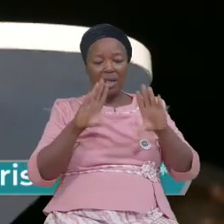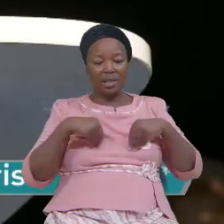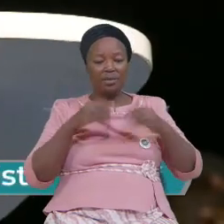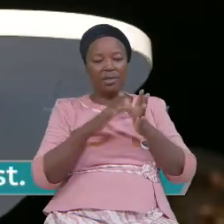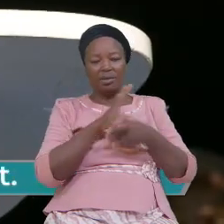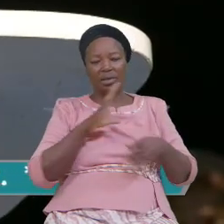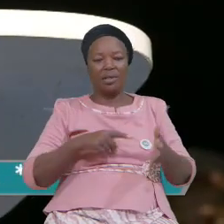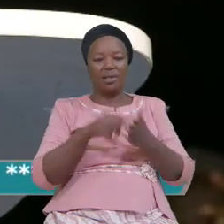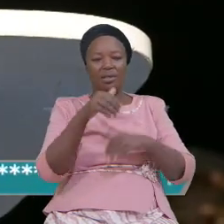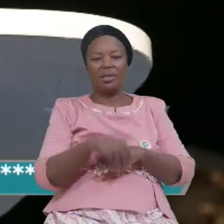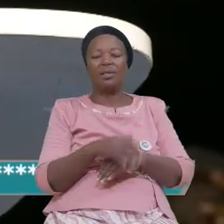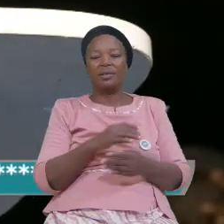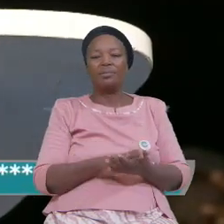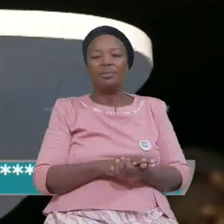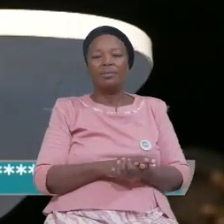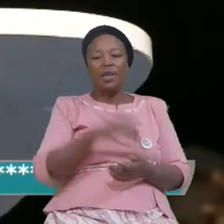You are now a daughter, a son of God.